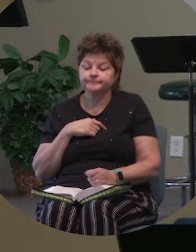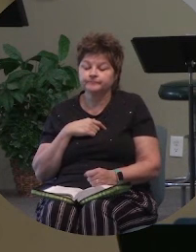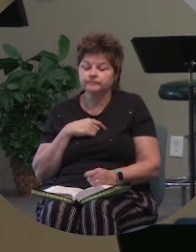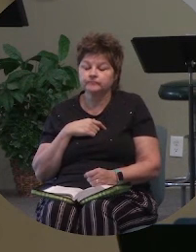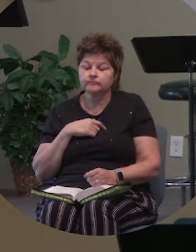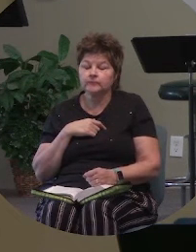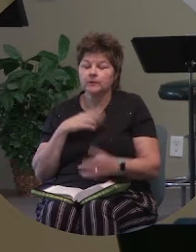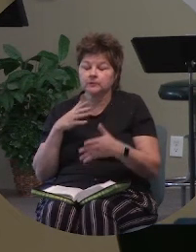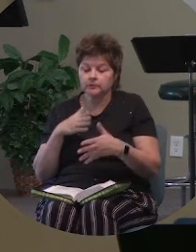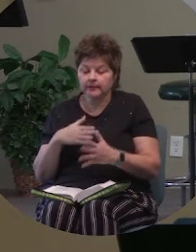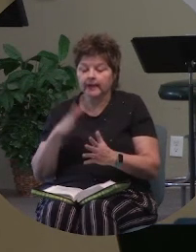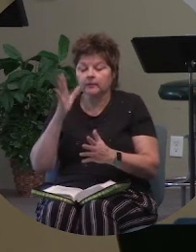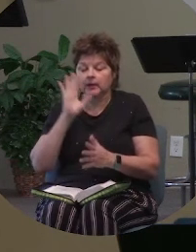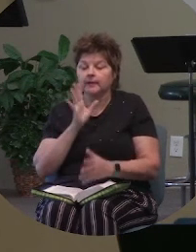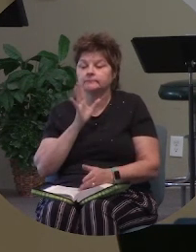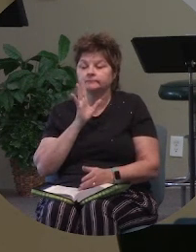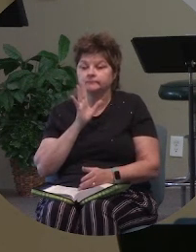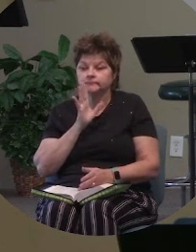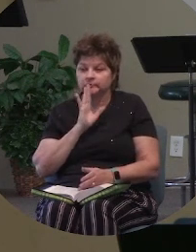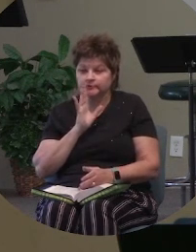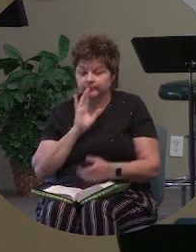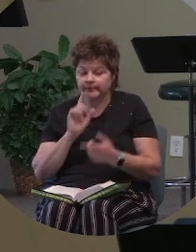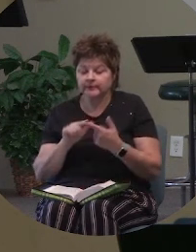to let God speak to us.